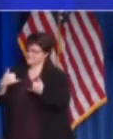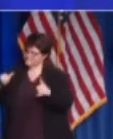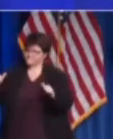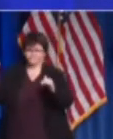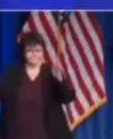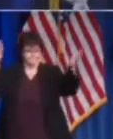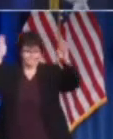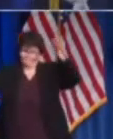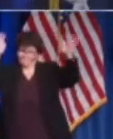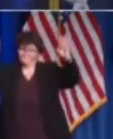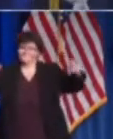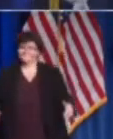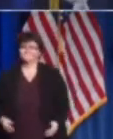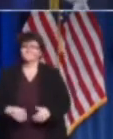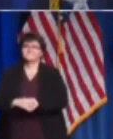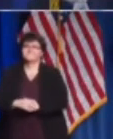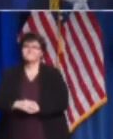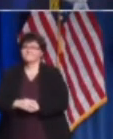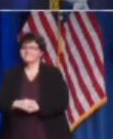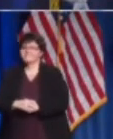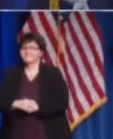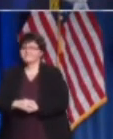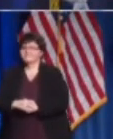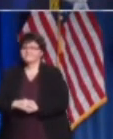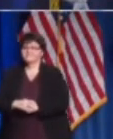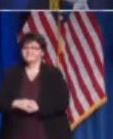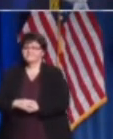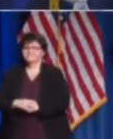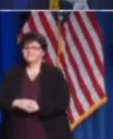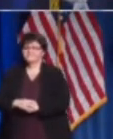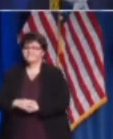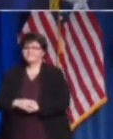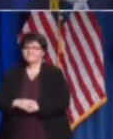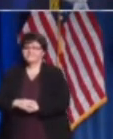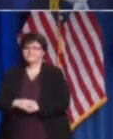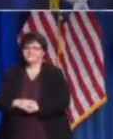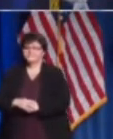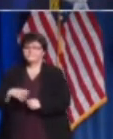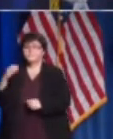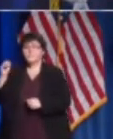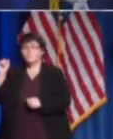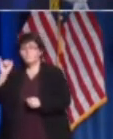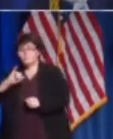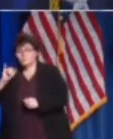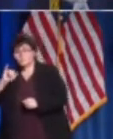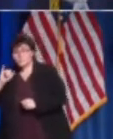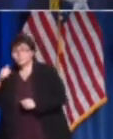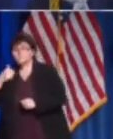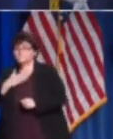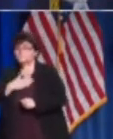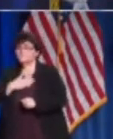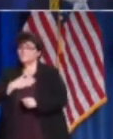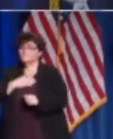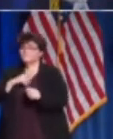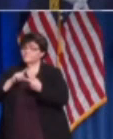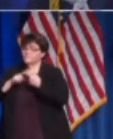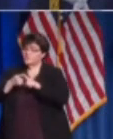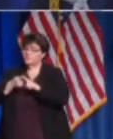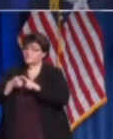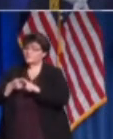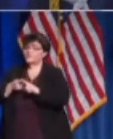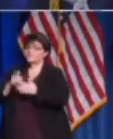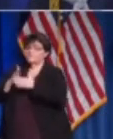I want to say to my friend and political partner, Susan Beitz,